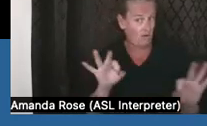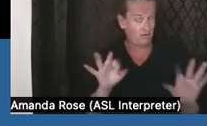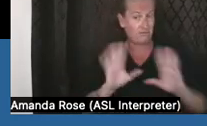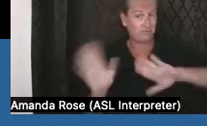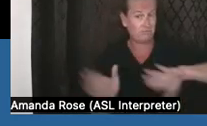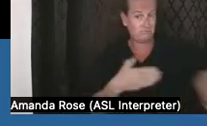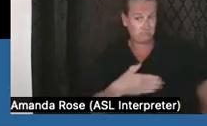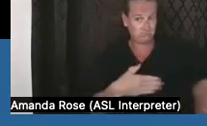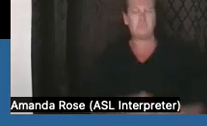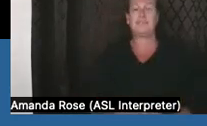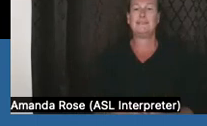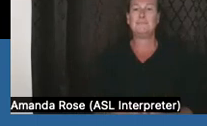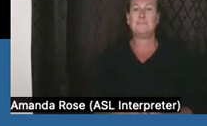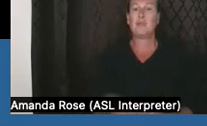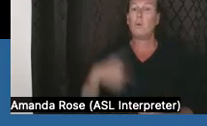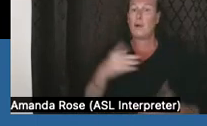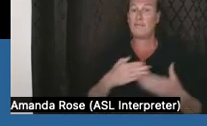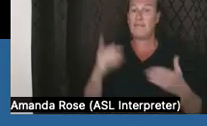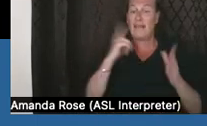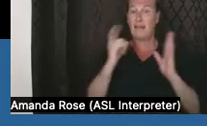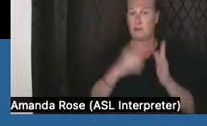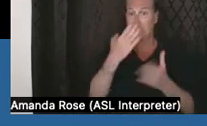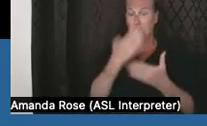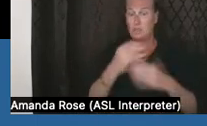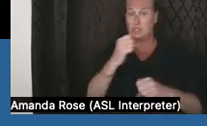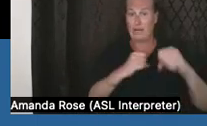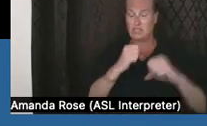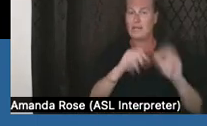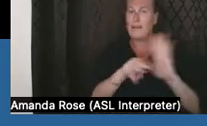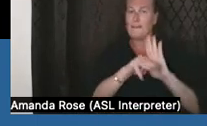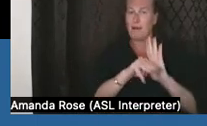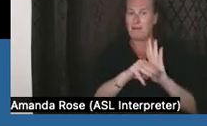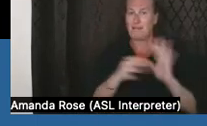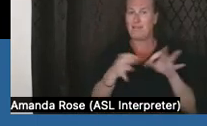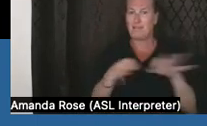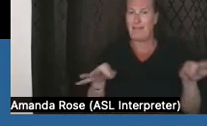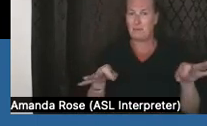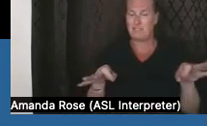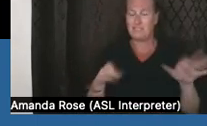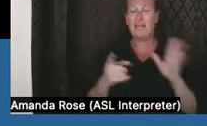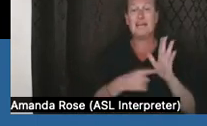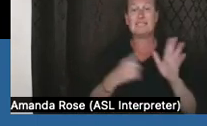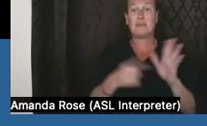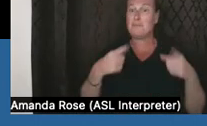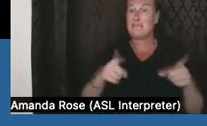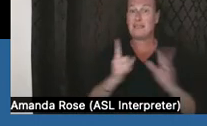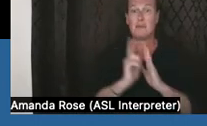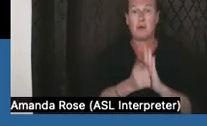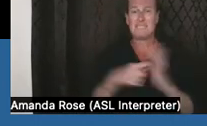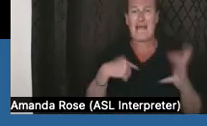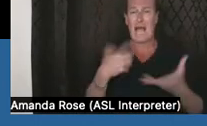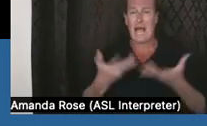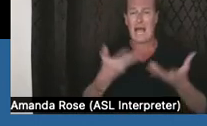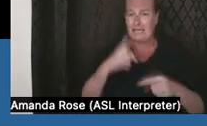that is a really good strategy for this is modeling that language for them, because sometimes when they're in those escalated moments, they're not able to form those